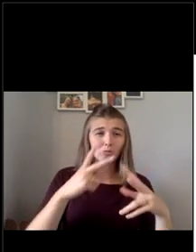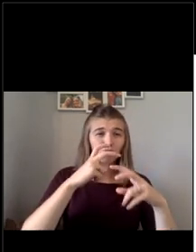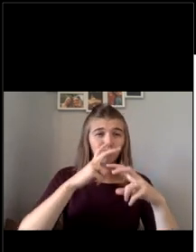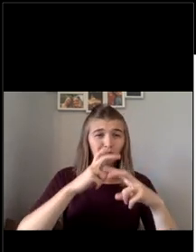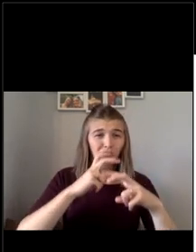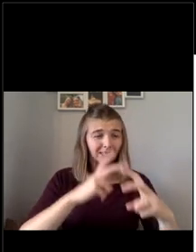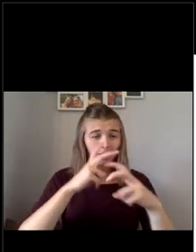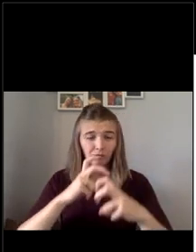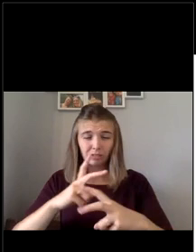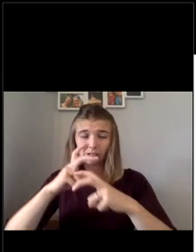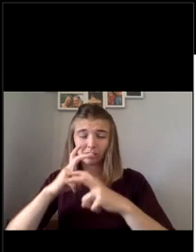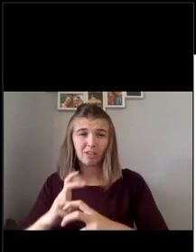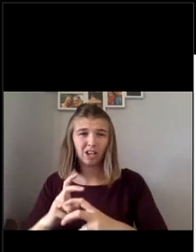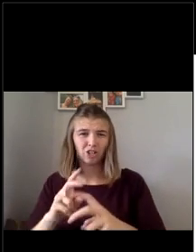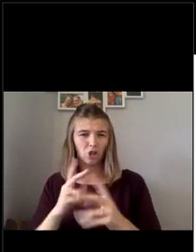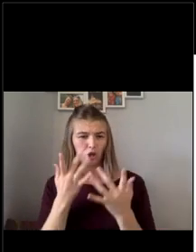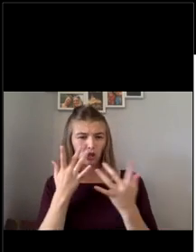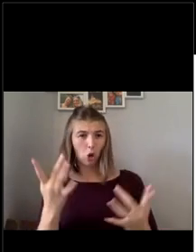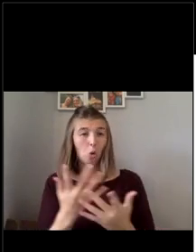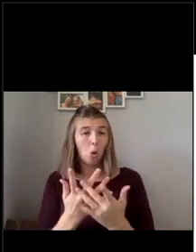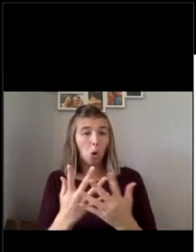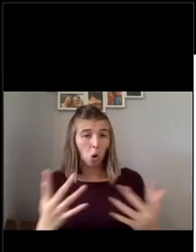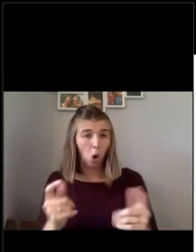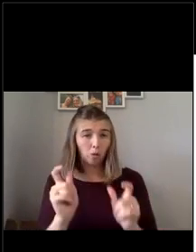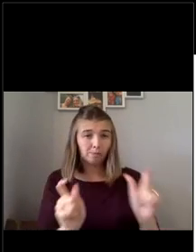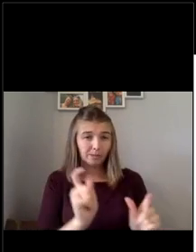academics feel isolated at